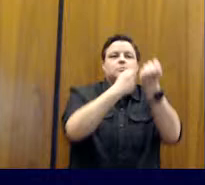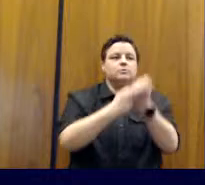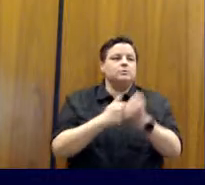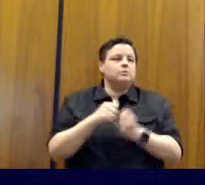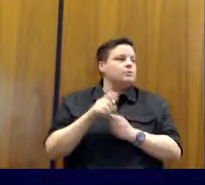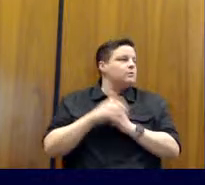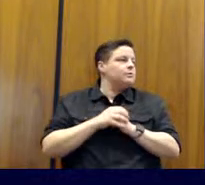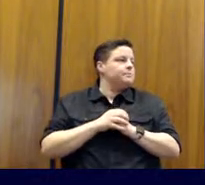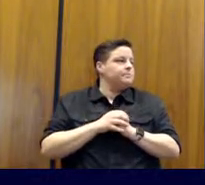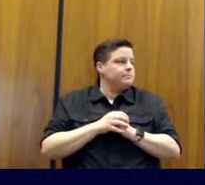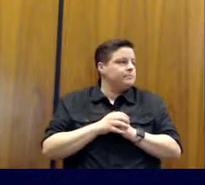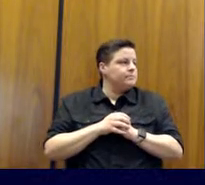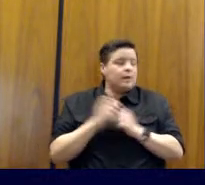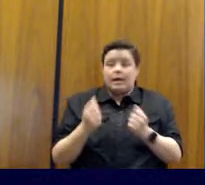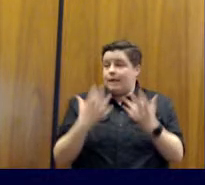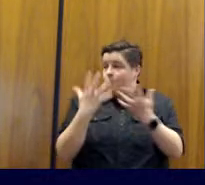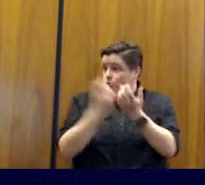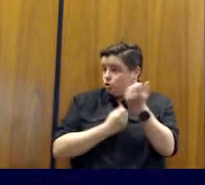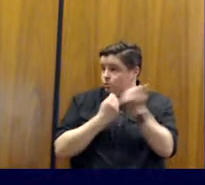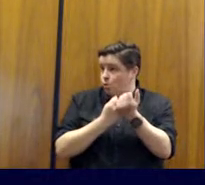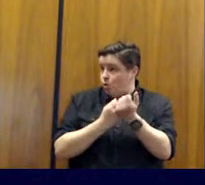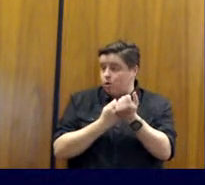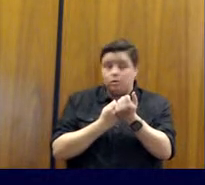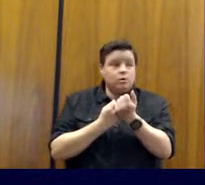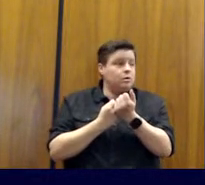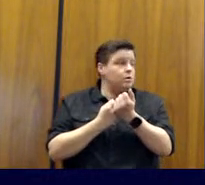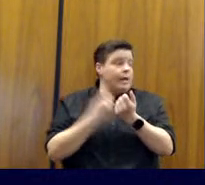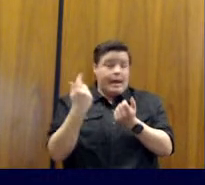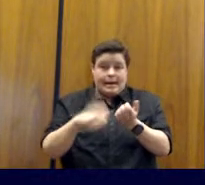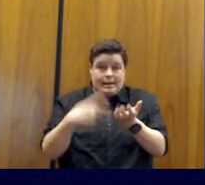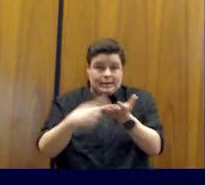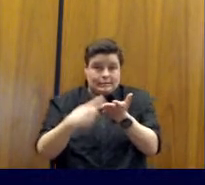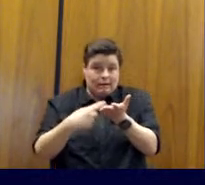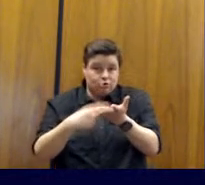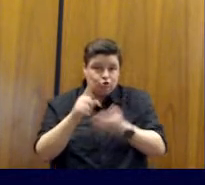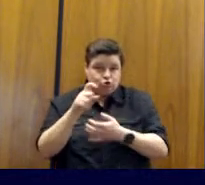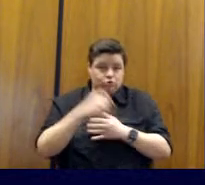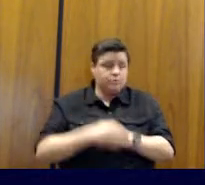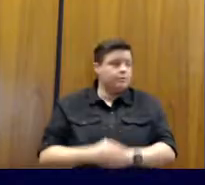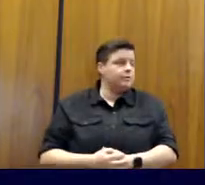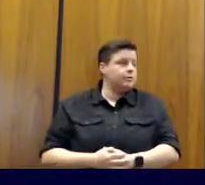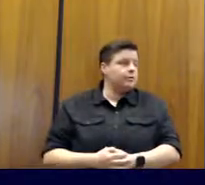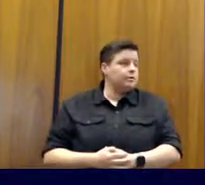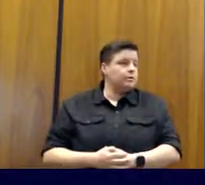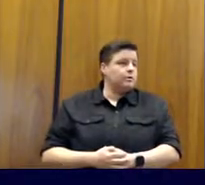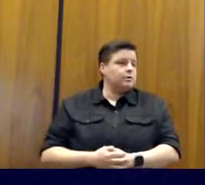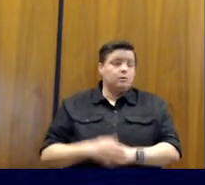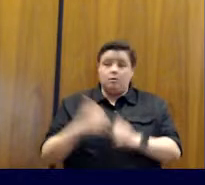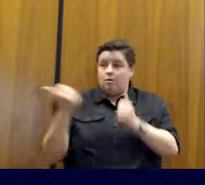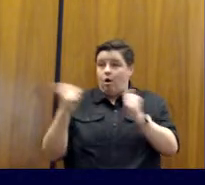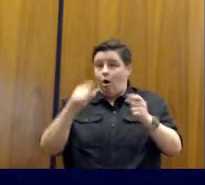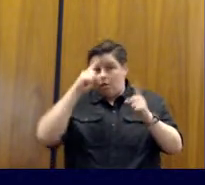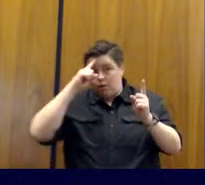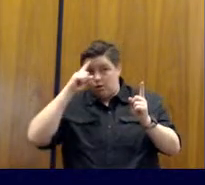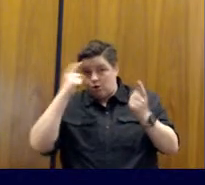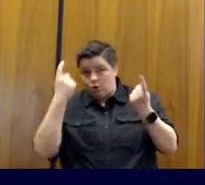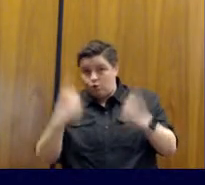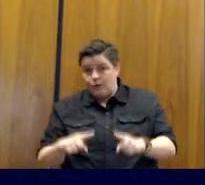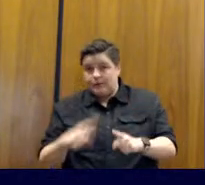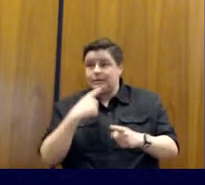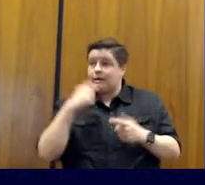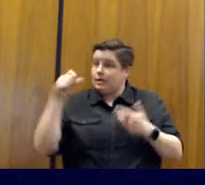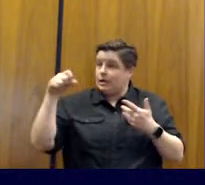$22,118,308.87. I have a motion and support. Any discussion? No discussion. All in favor, say aye.